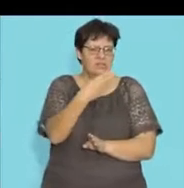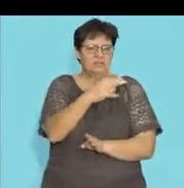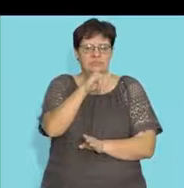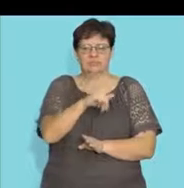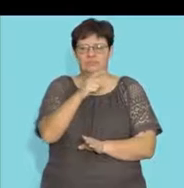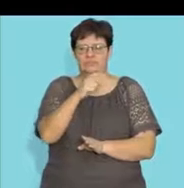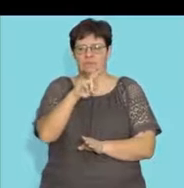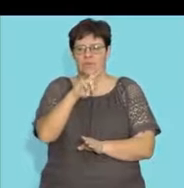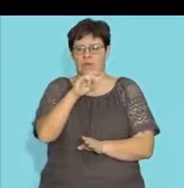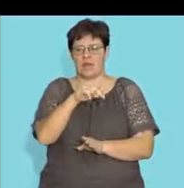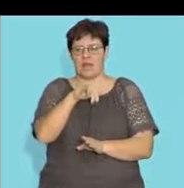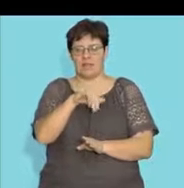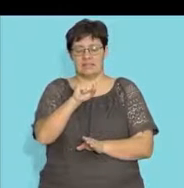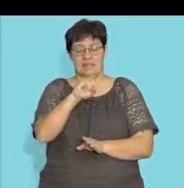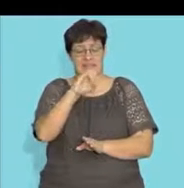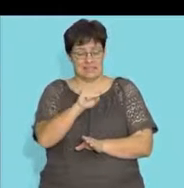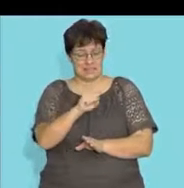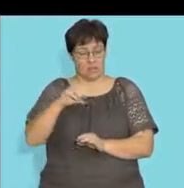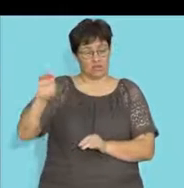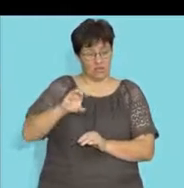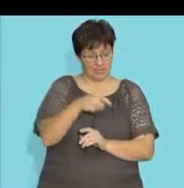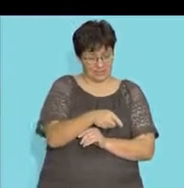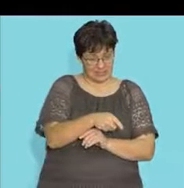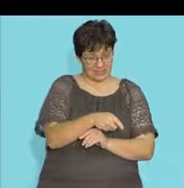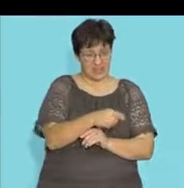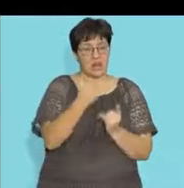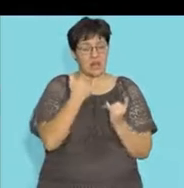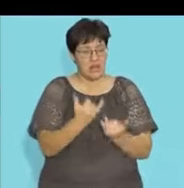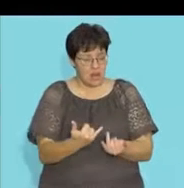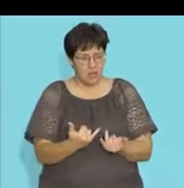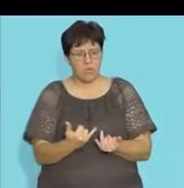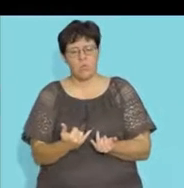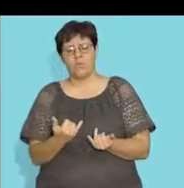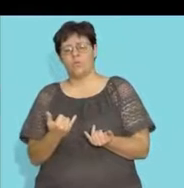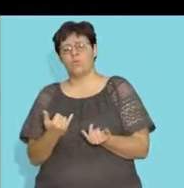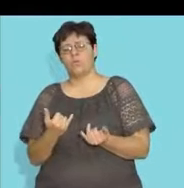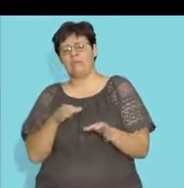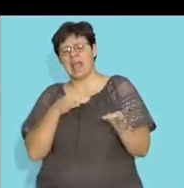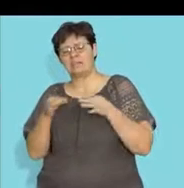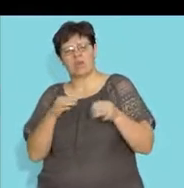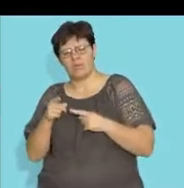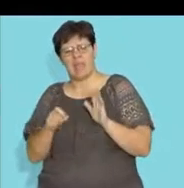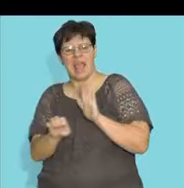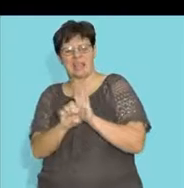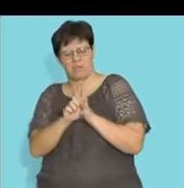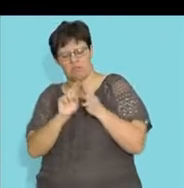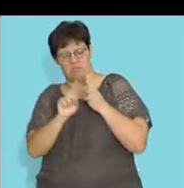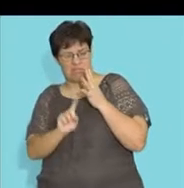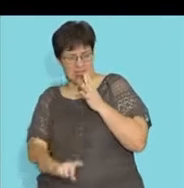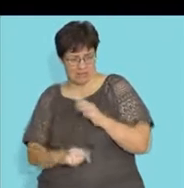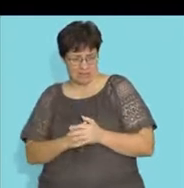hydrolysis of salts, and this session we're going to use to explain in terms of an